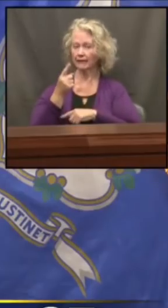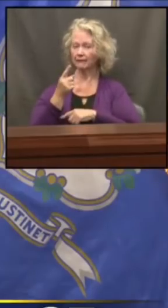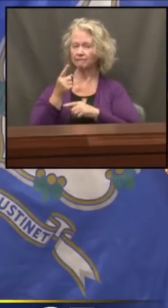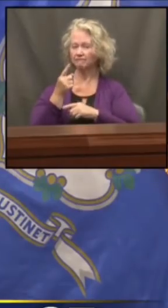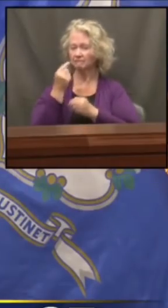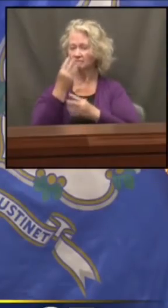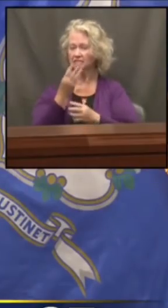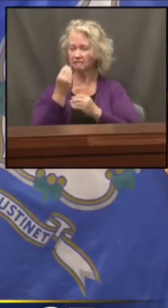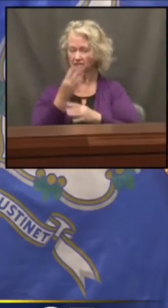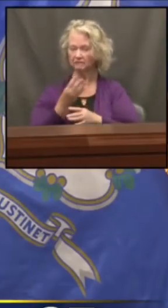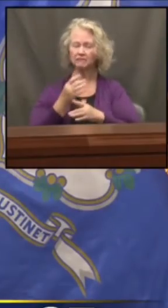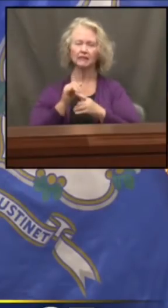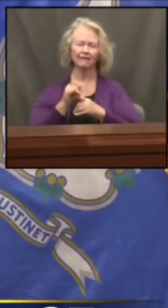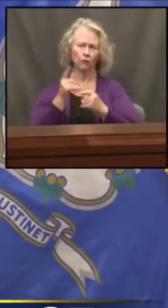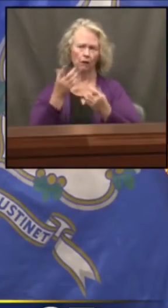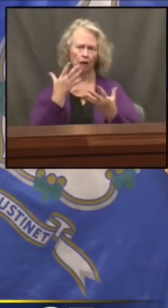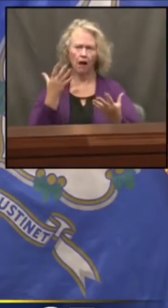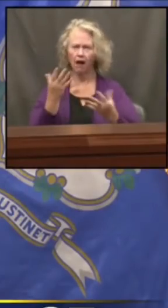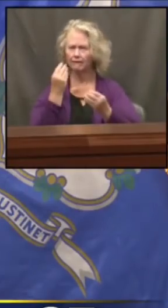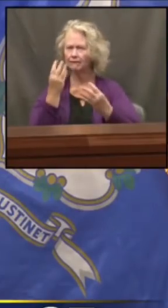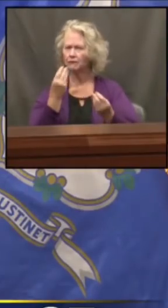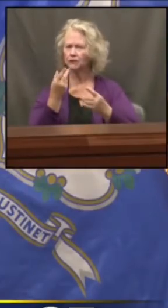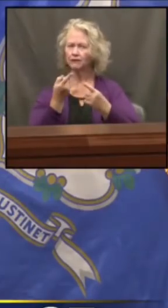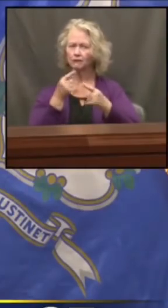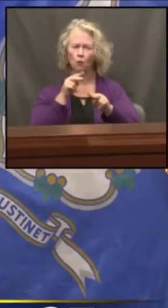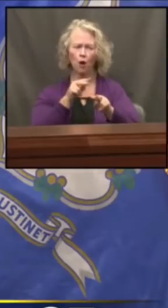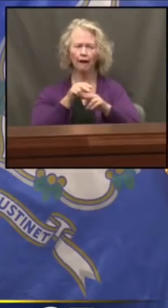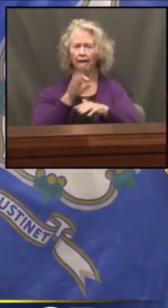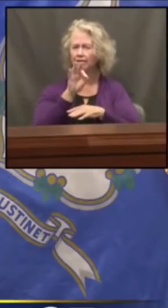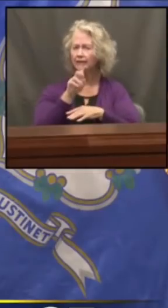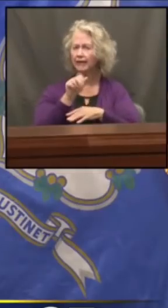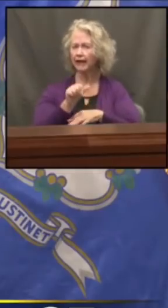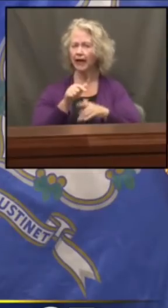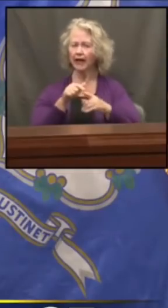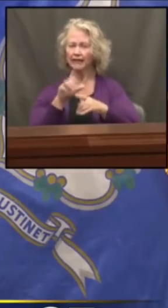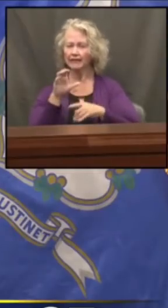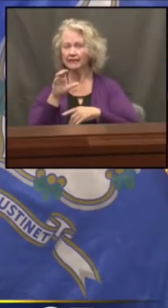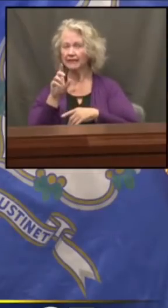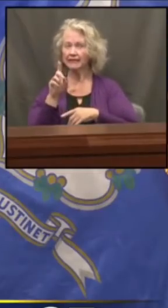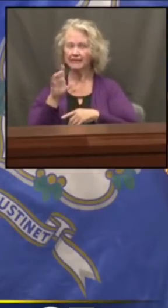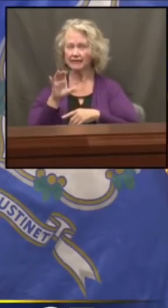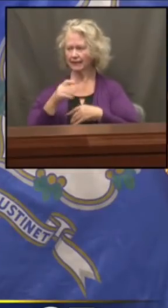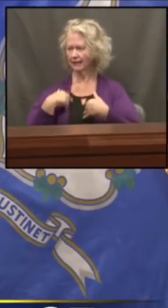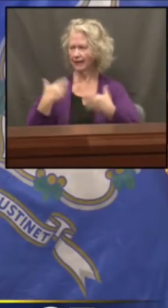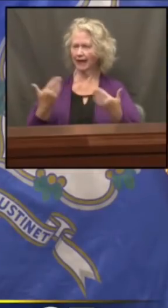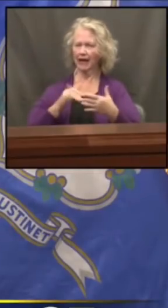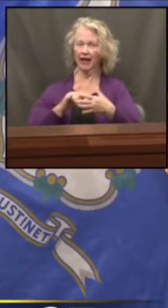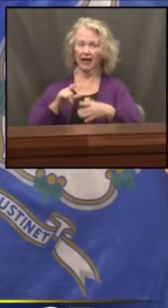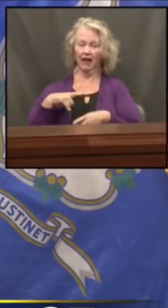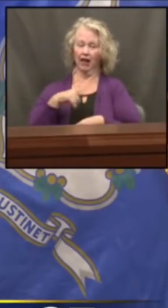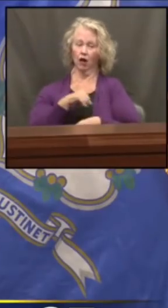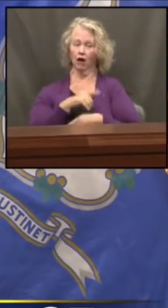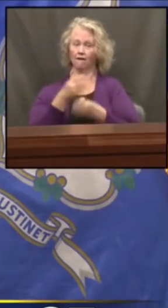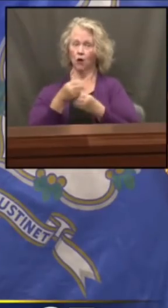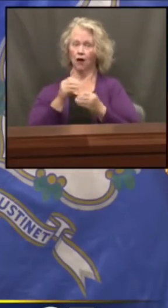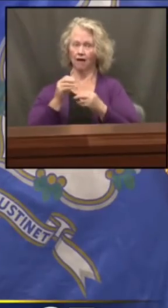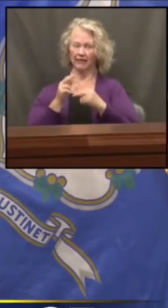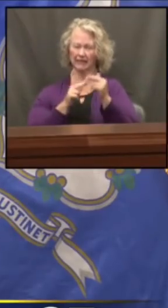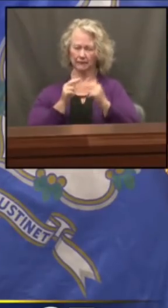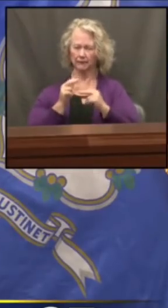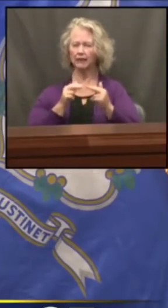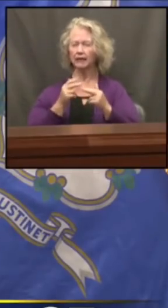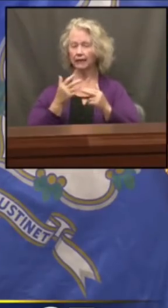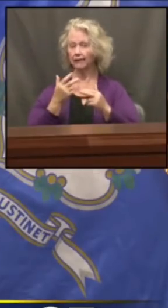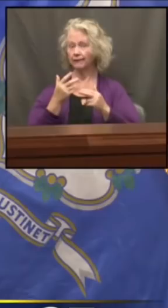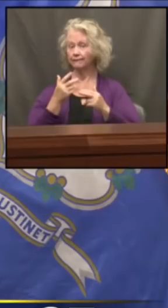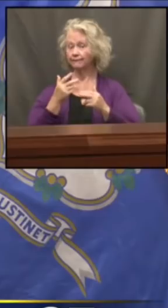if you're following the FDA and the CDC. And right here we are in the LOB, Legislative Office Building. We'll have some votes to make in the